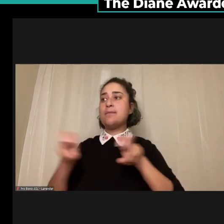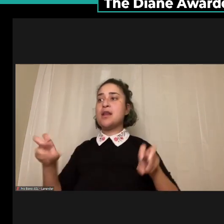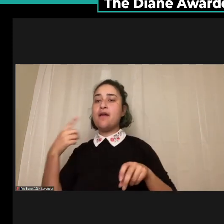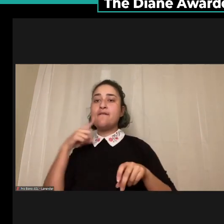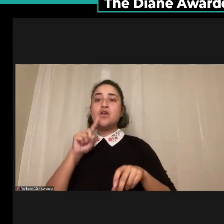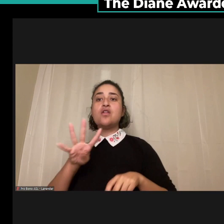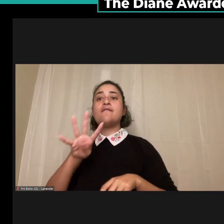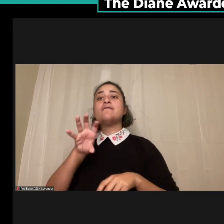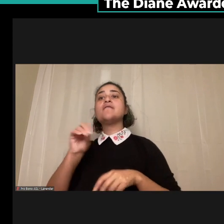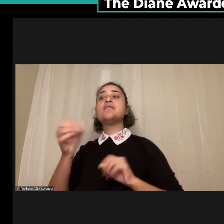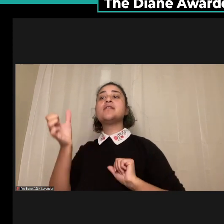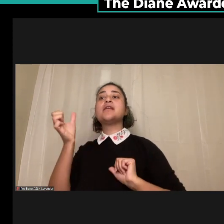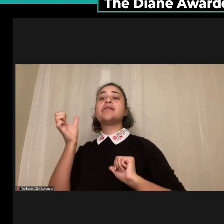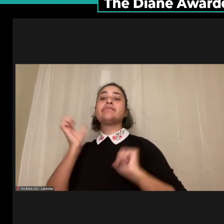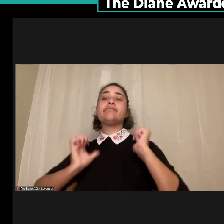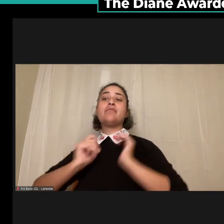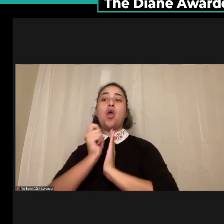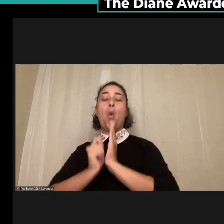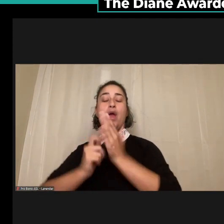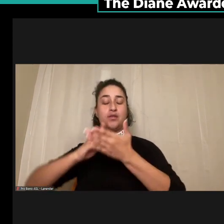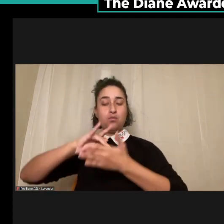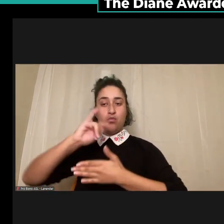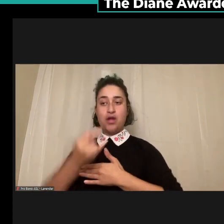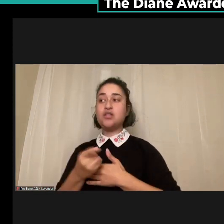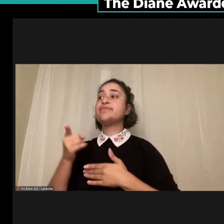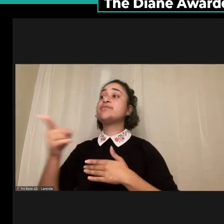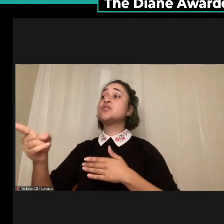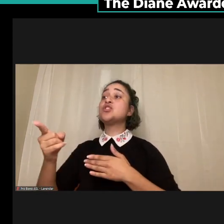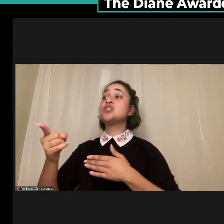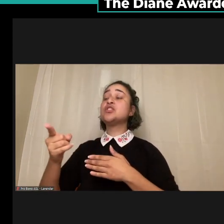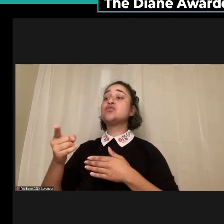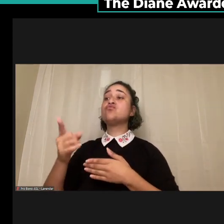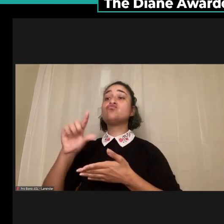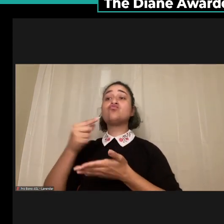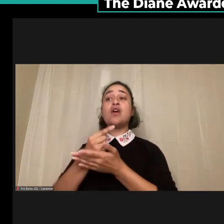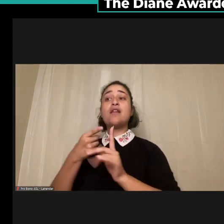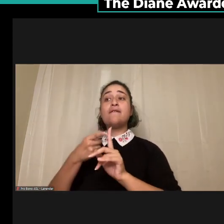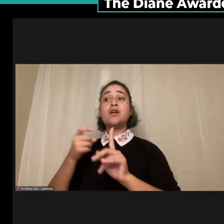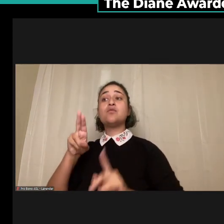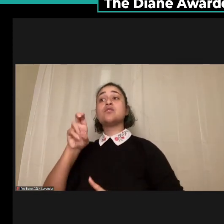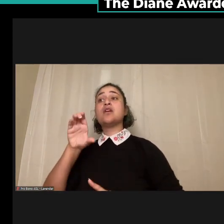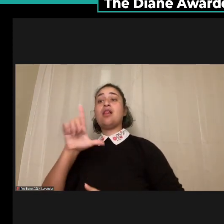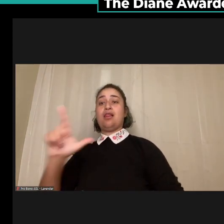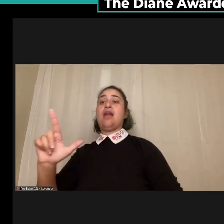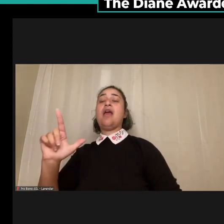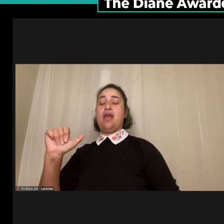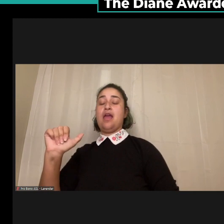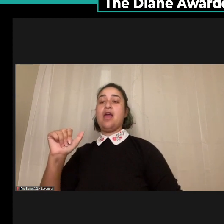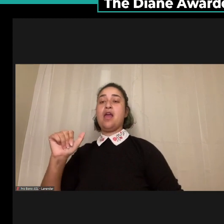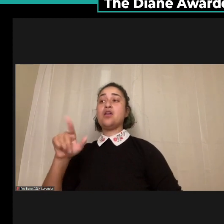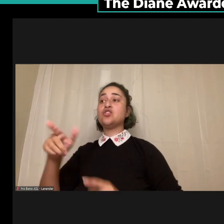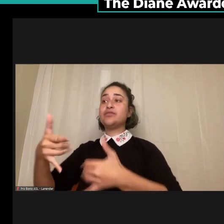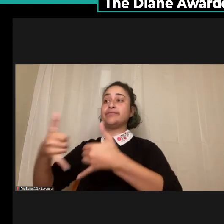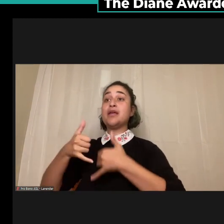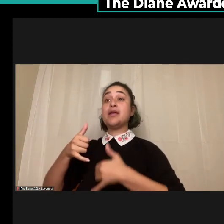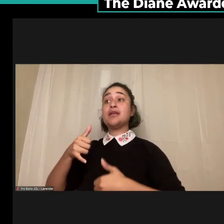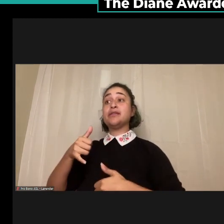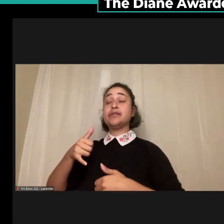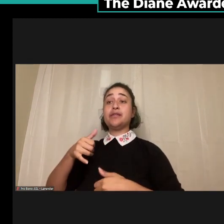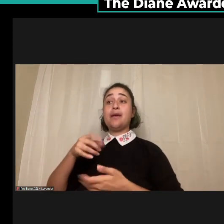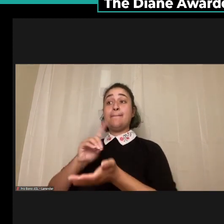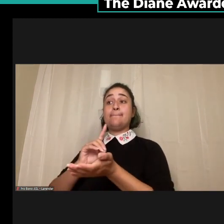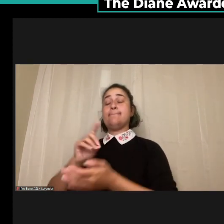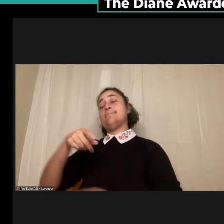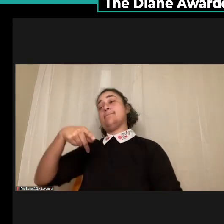Playwrights Project. Chantal is a graduate of UCLA School of Theatre, Film, and Television, where she earned a PhD in Theatre